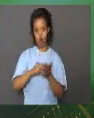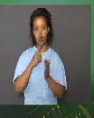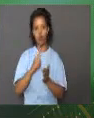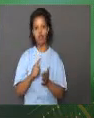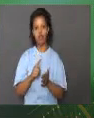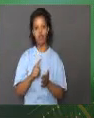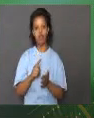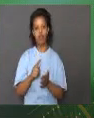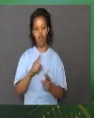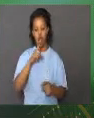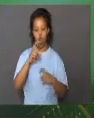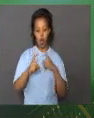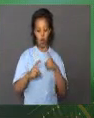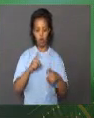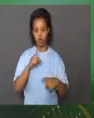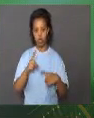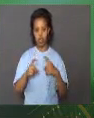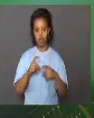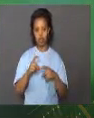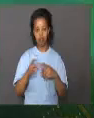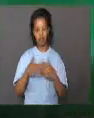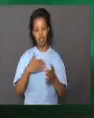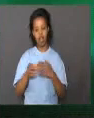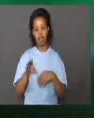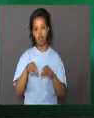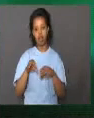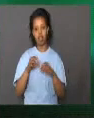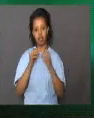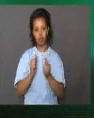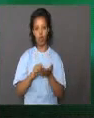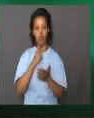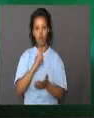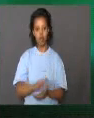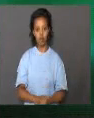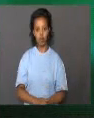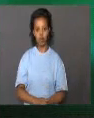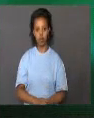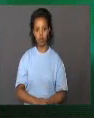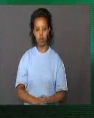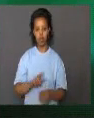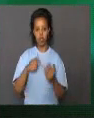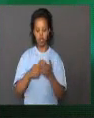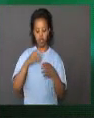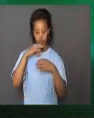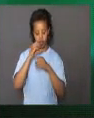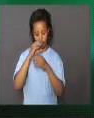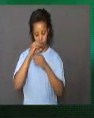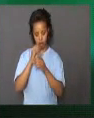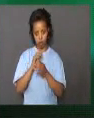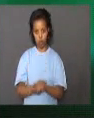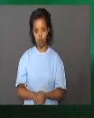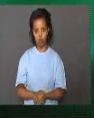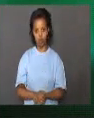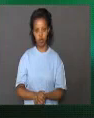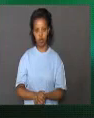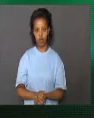that can make observation easier. You may have listed a microscope